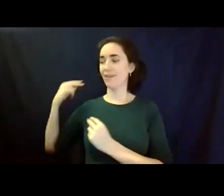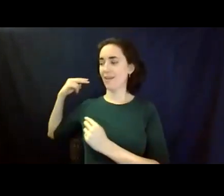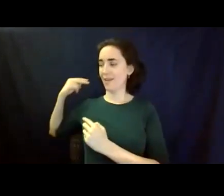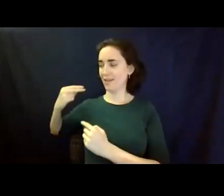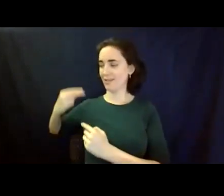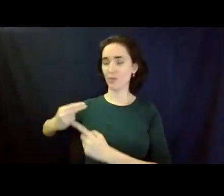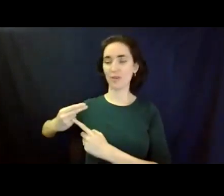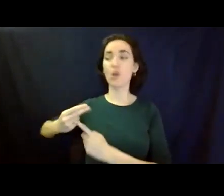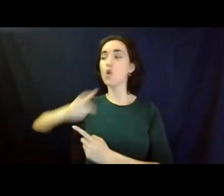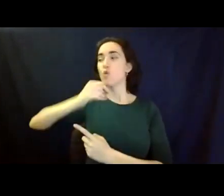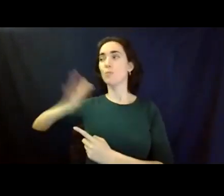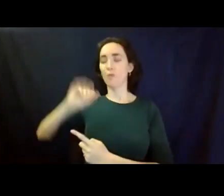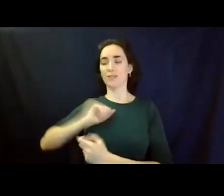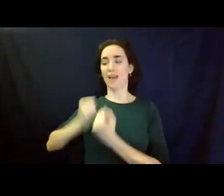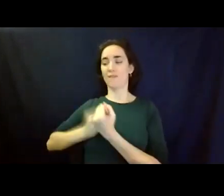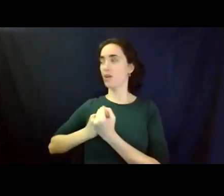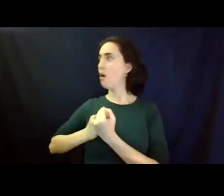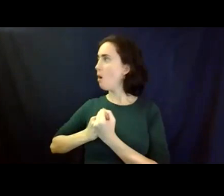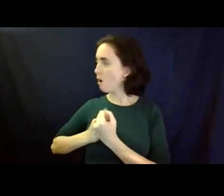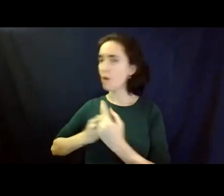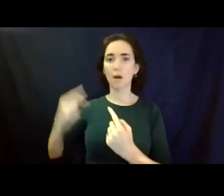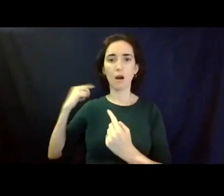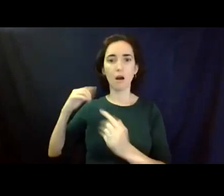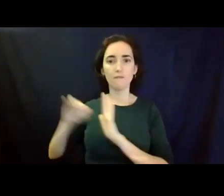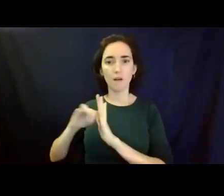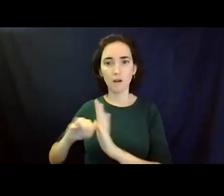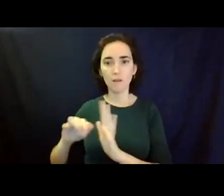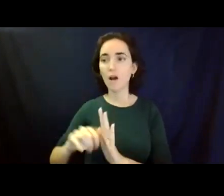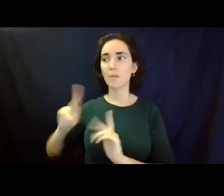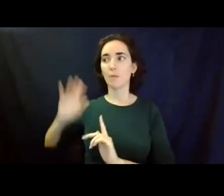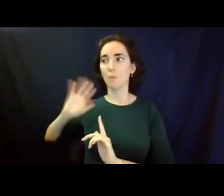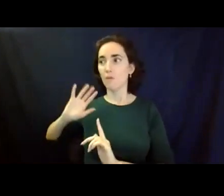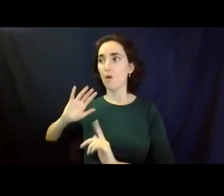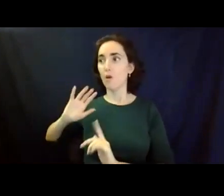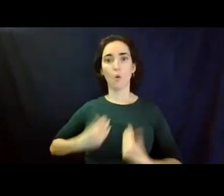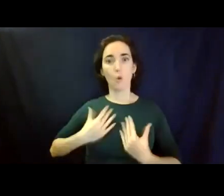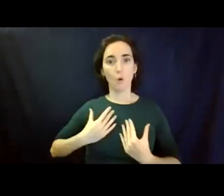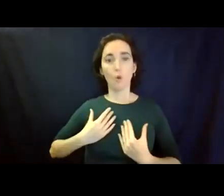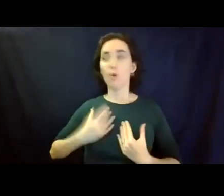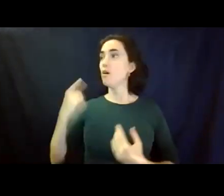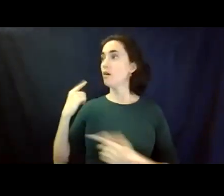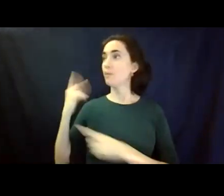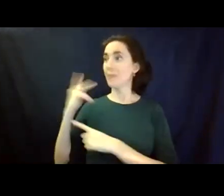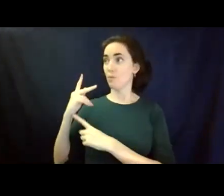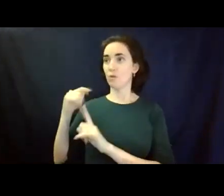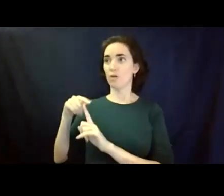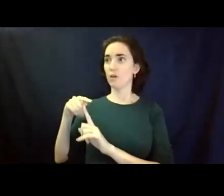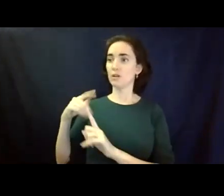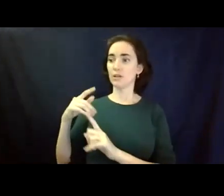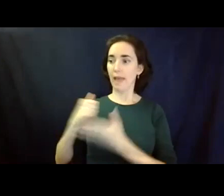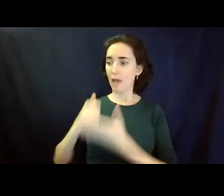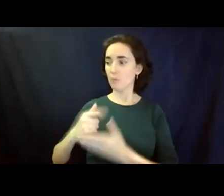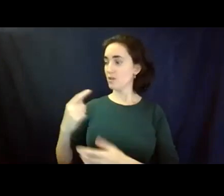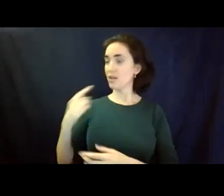previous self-advocates is so inspiring, because it's people like you making a difference for people like you. And that's one of the